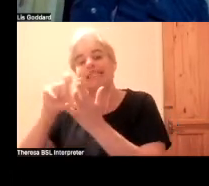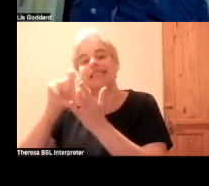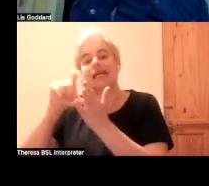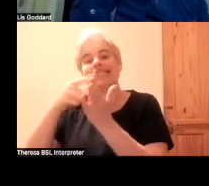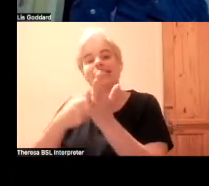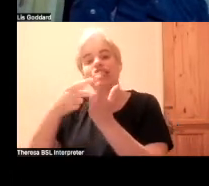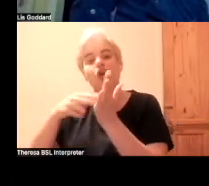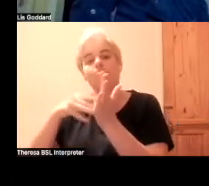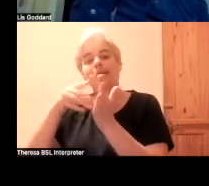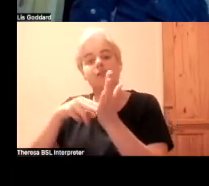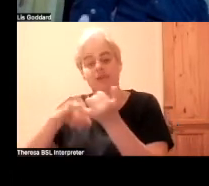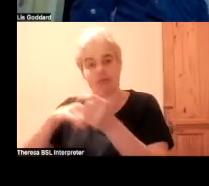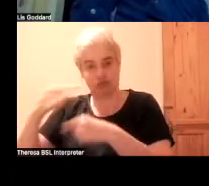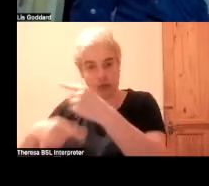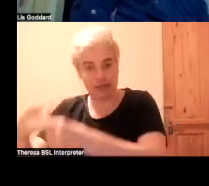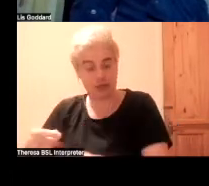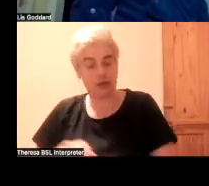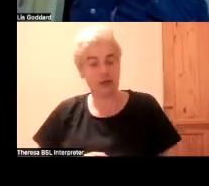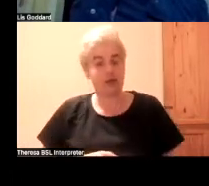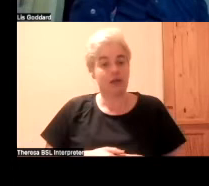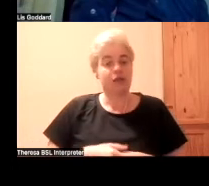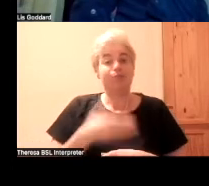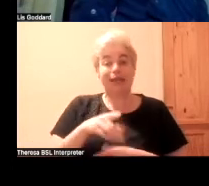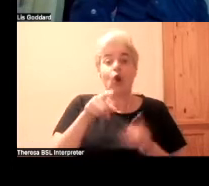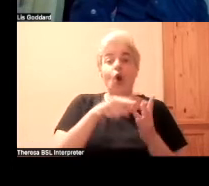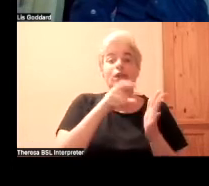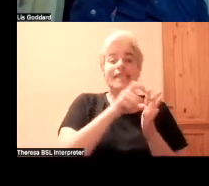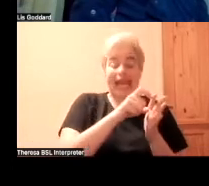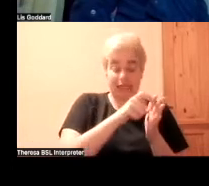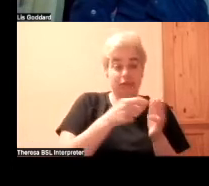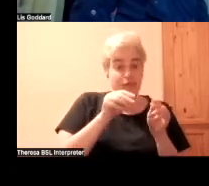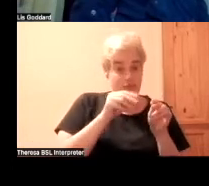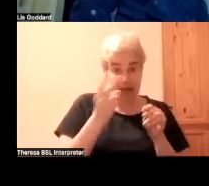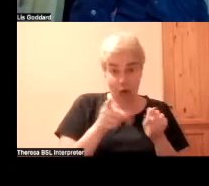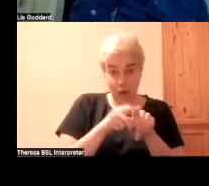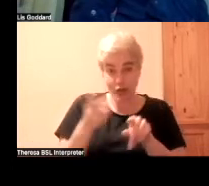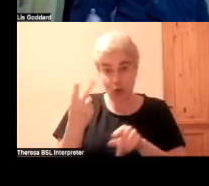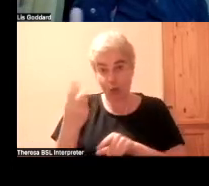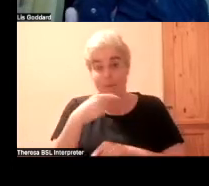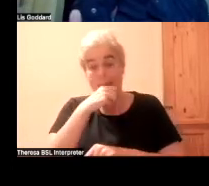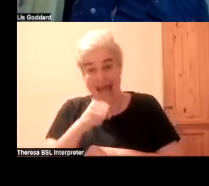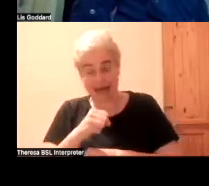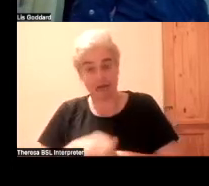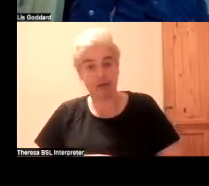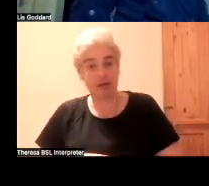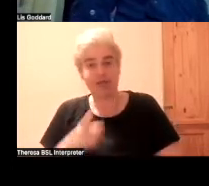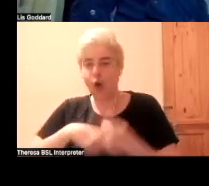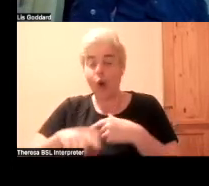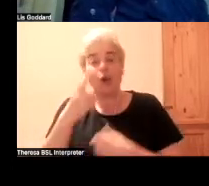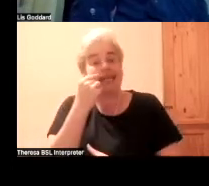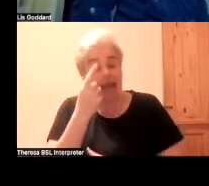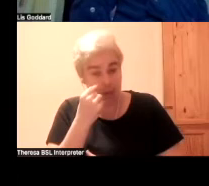with one other woman and a man, both of whom had trained on the same scheme. They're all very